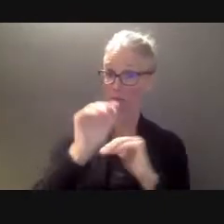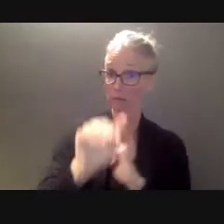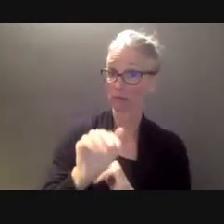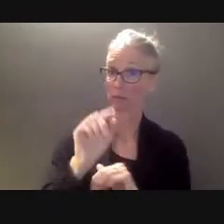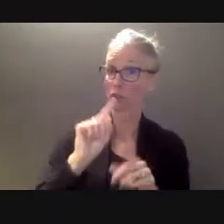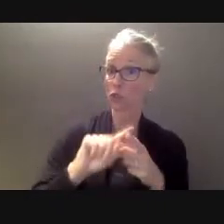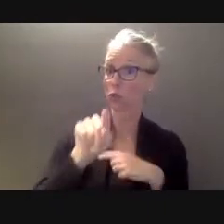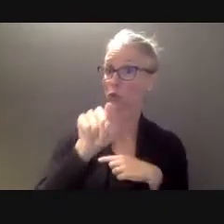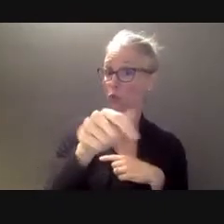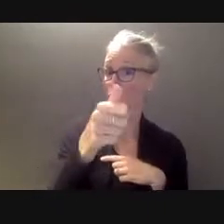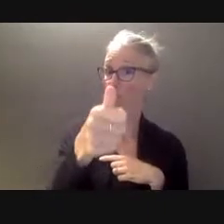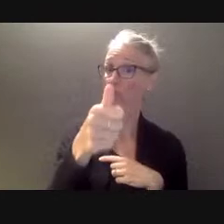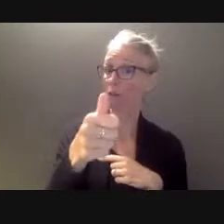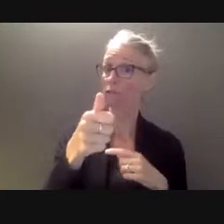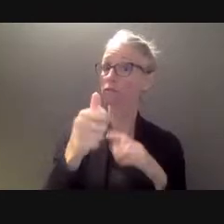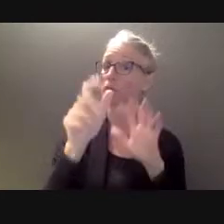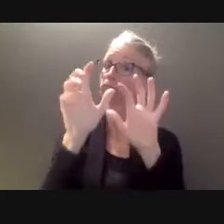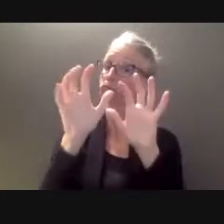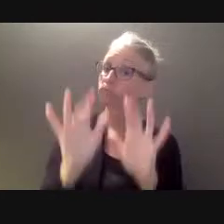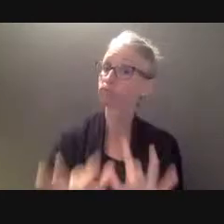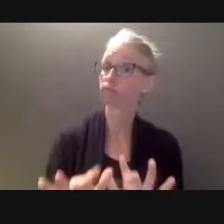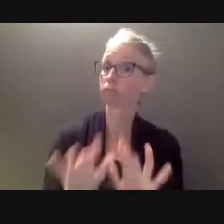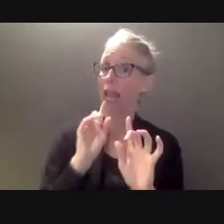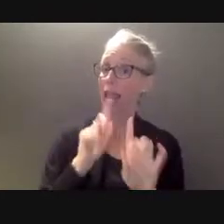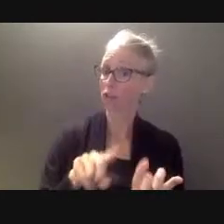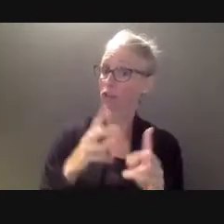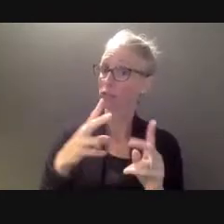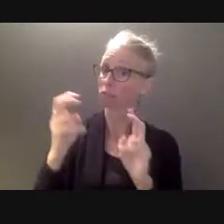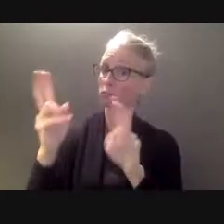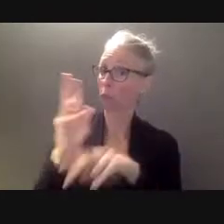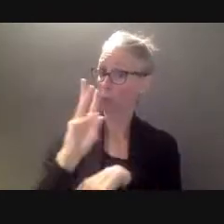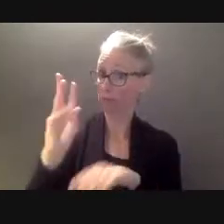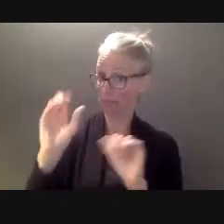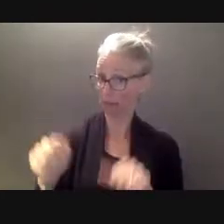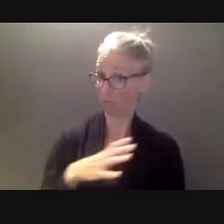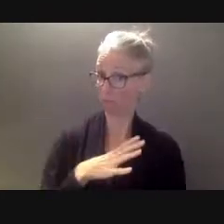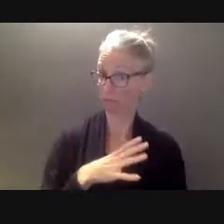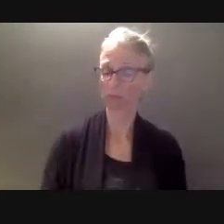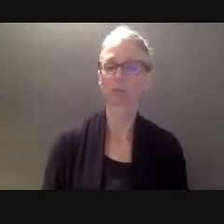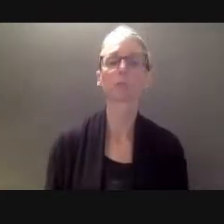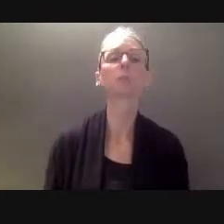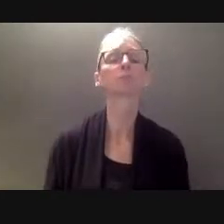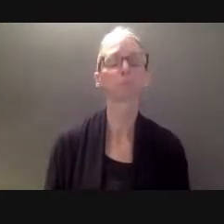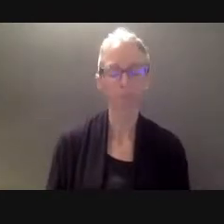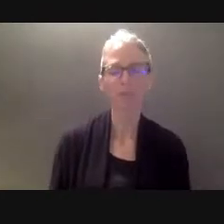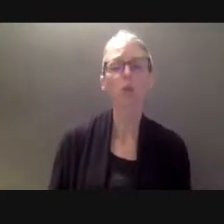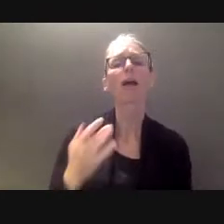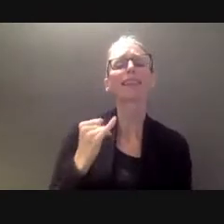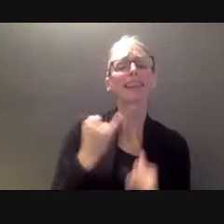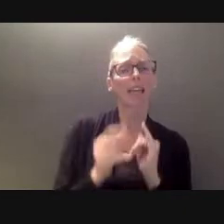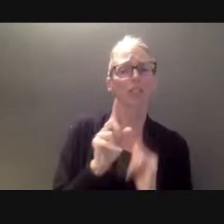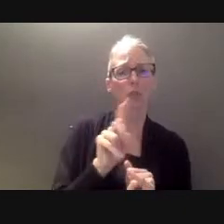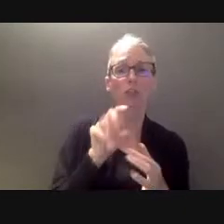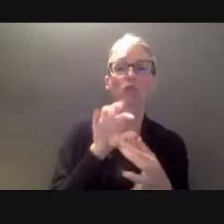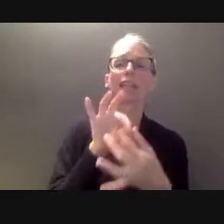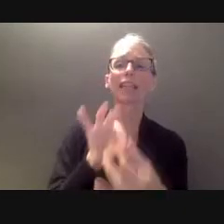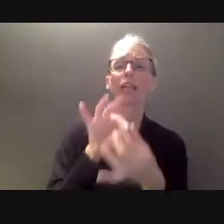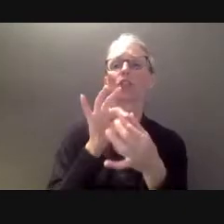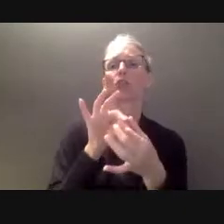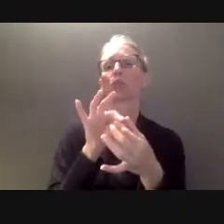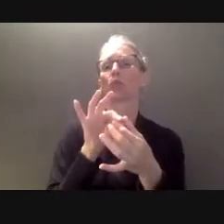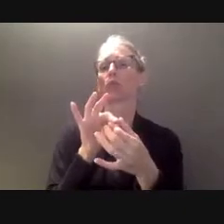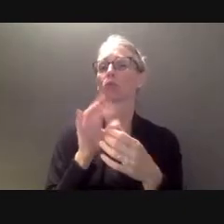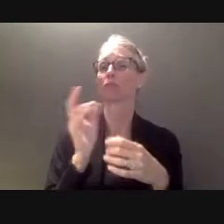want to. So we did have a question on things like wait times and trainings, like if there's long wait lines for this